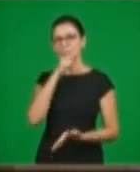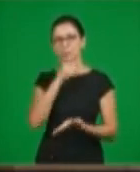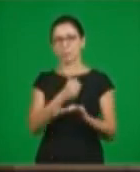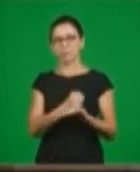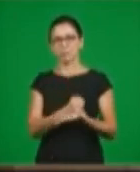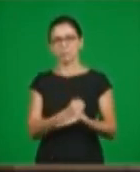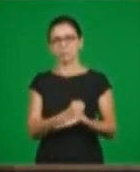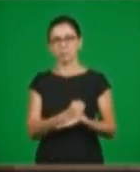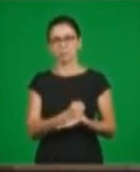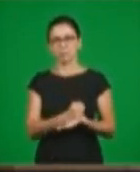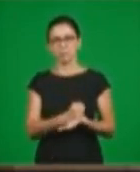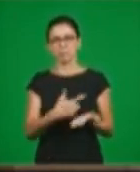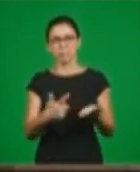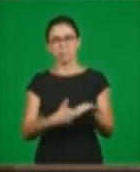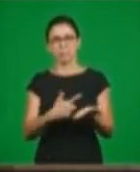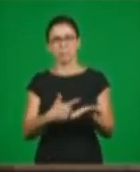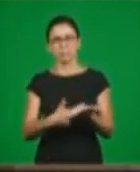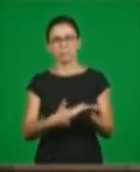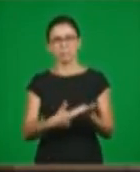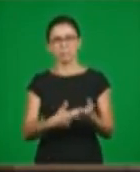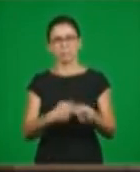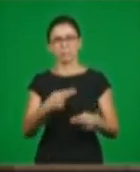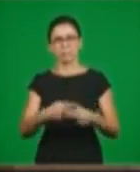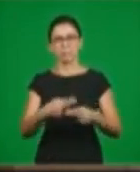the Old Testament and